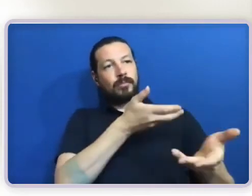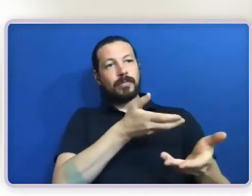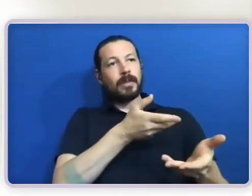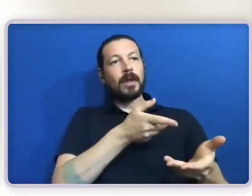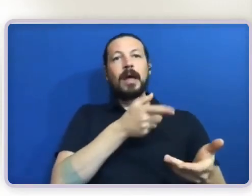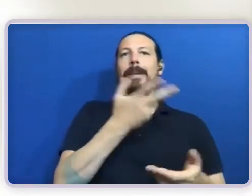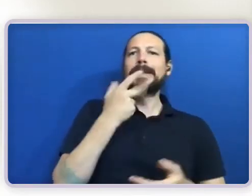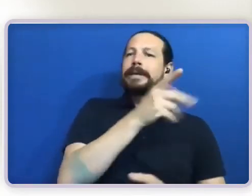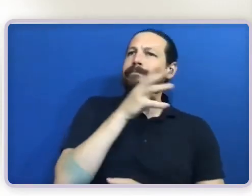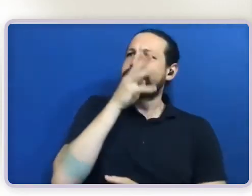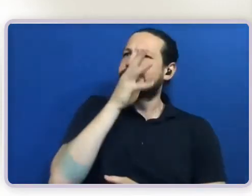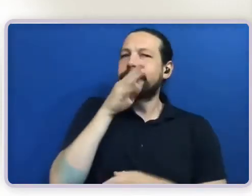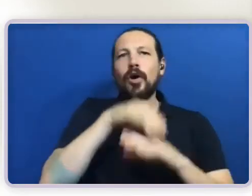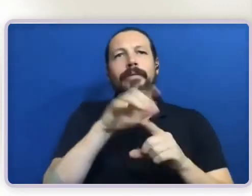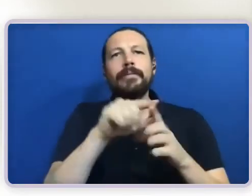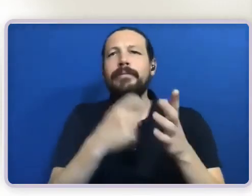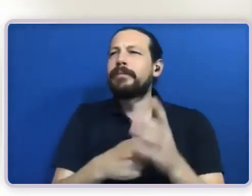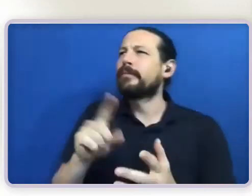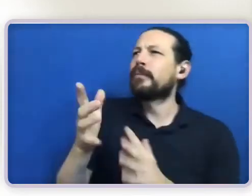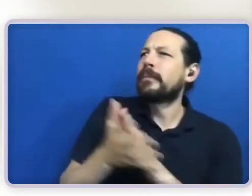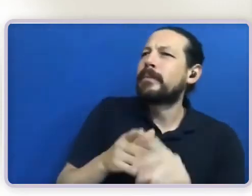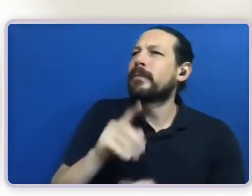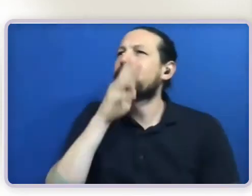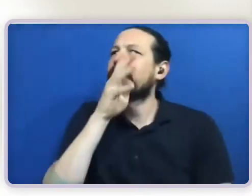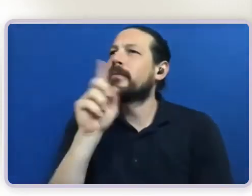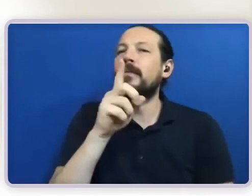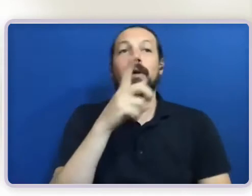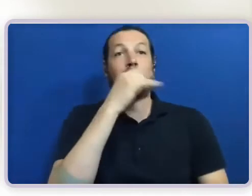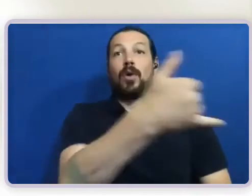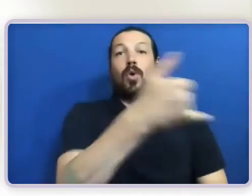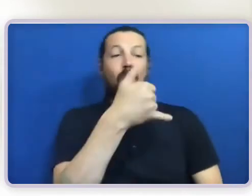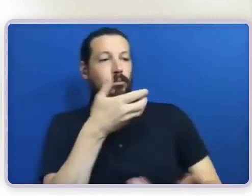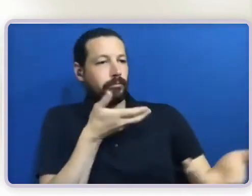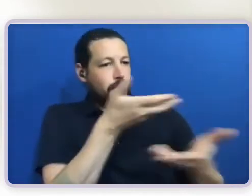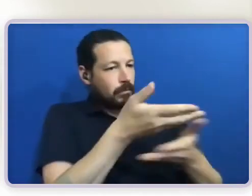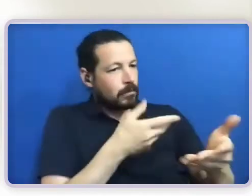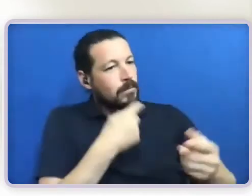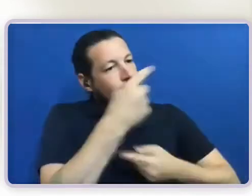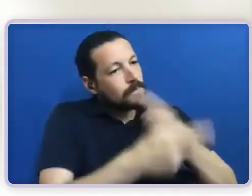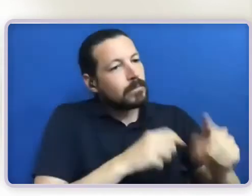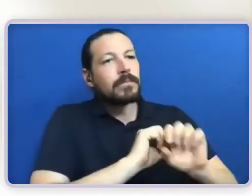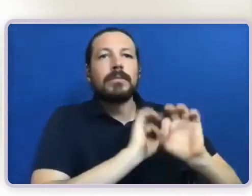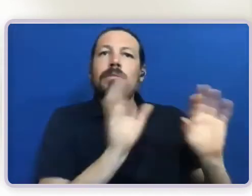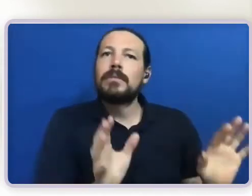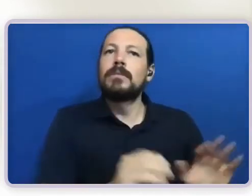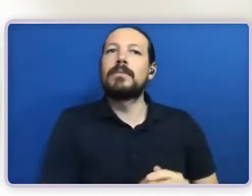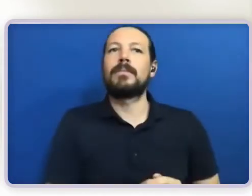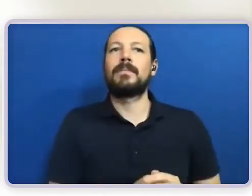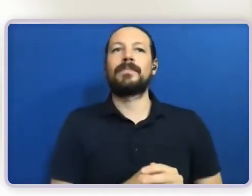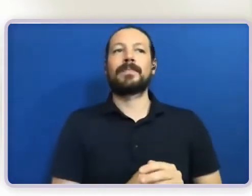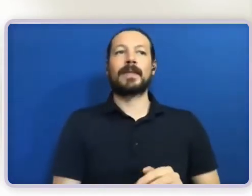information, answer their queries about the Commission, and during that process, they triage the